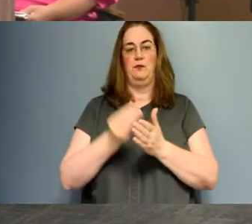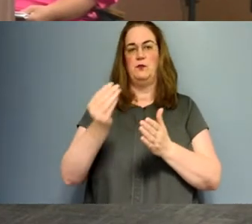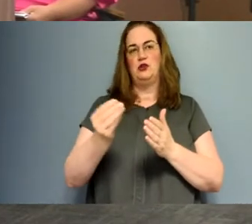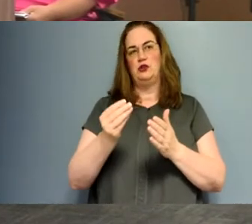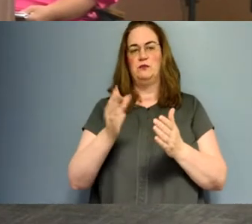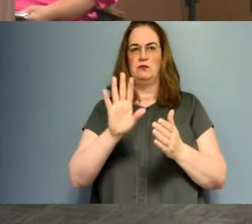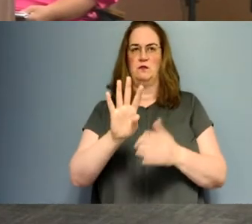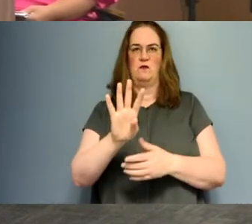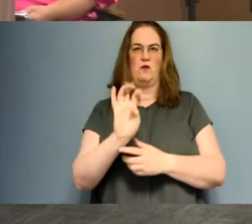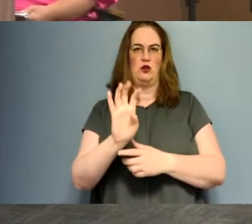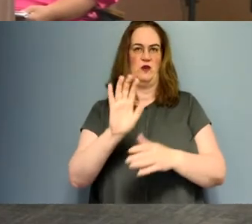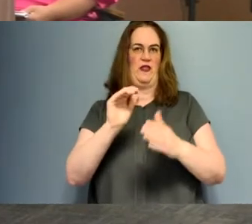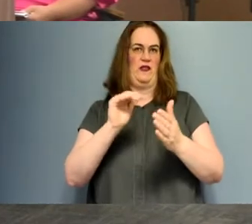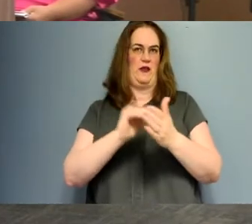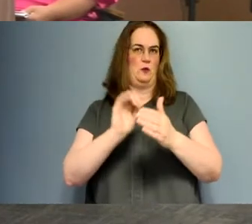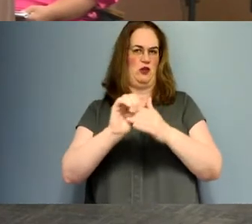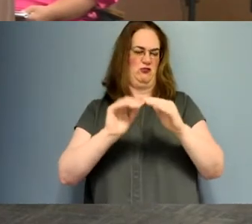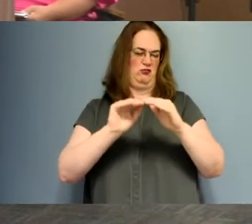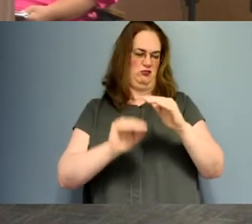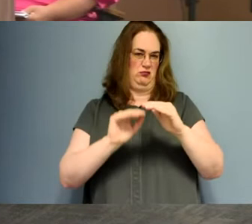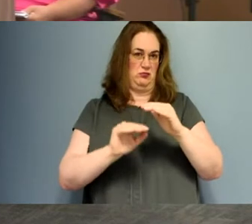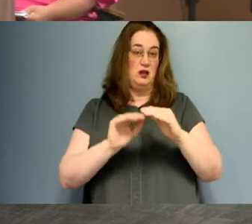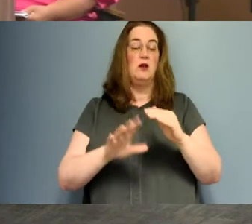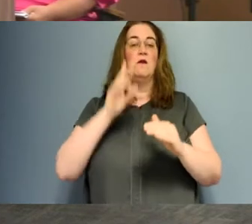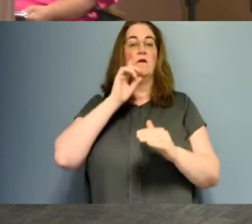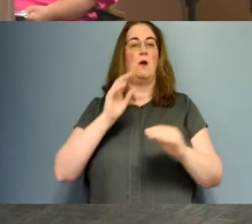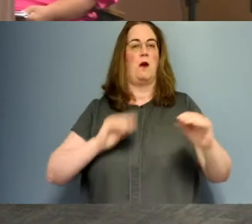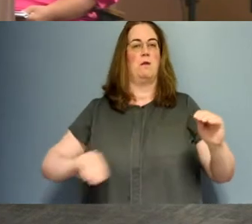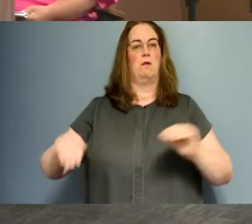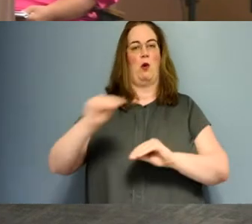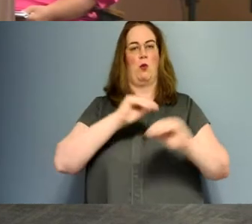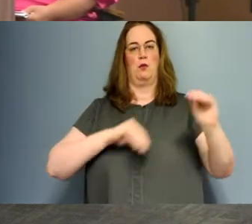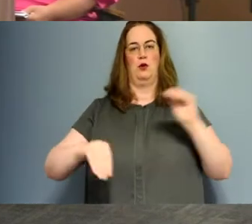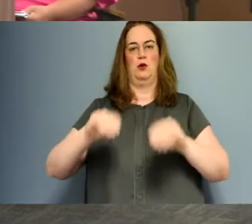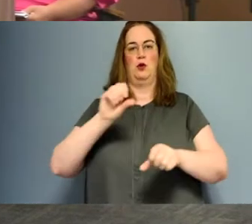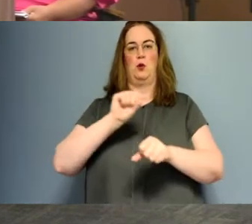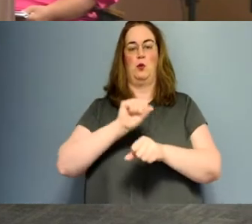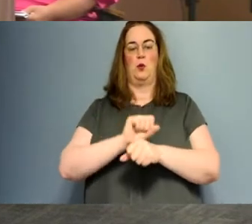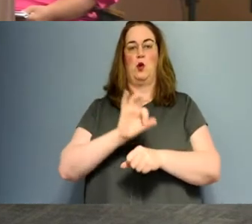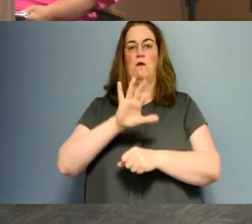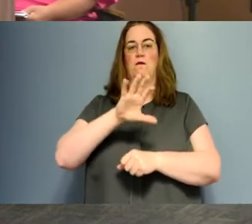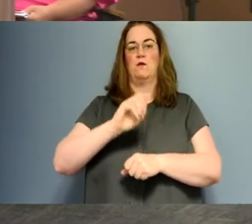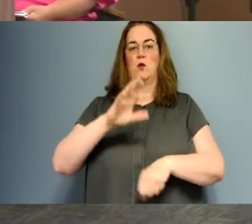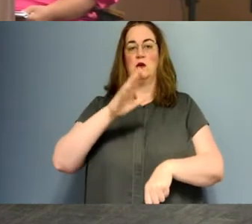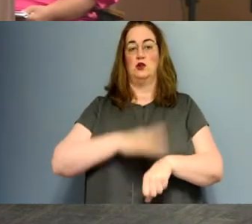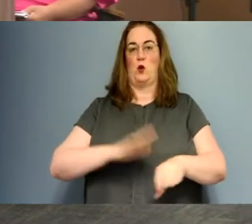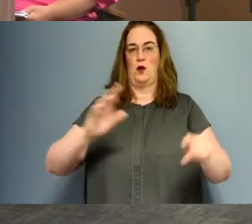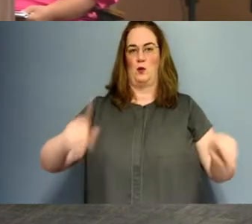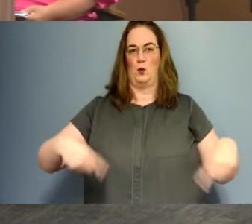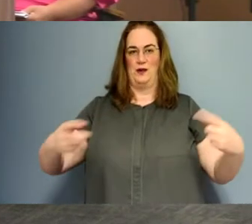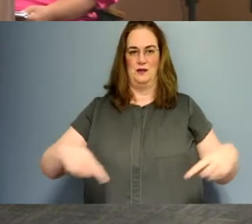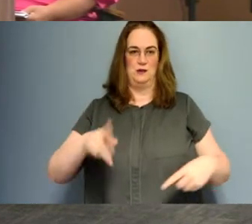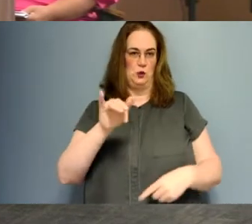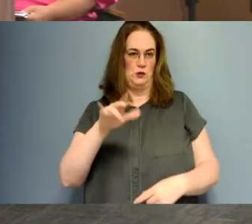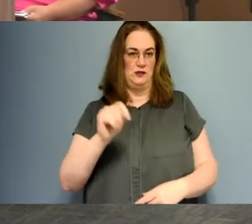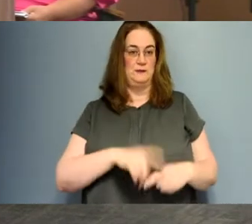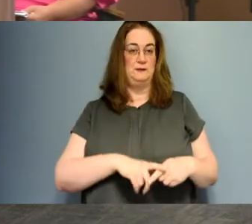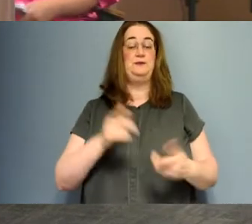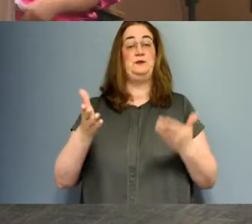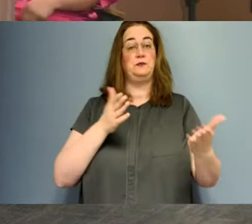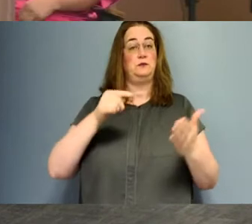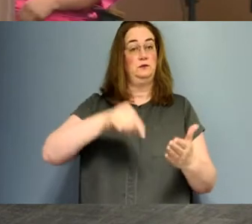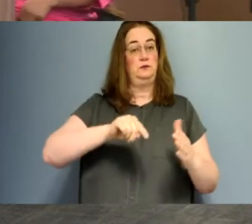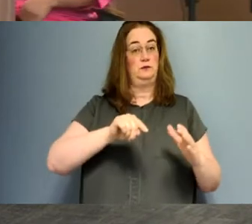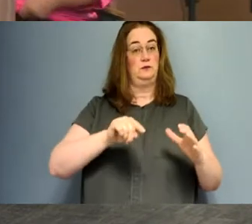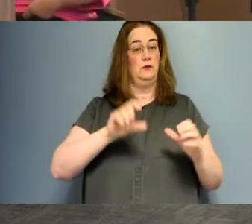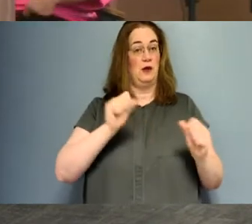just under $400,000 for a mobile Workforce on Wheels unit. The services that this unit will be